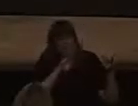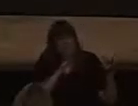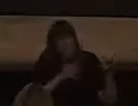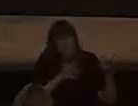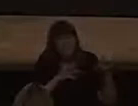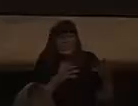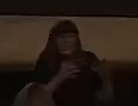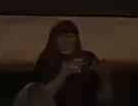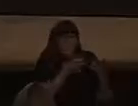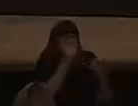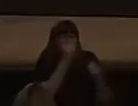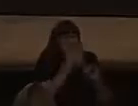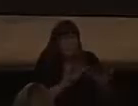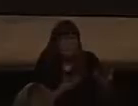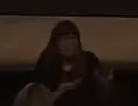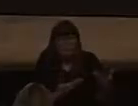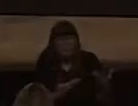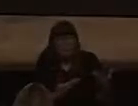wanting information.